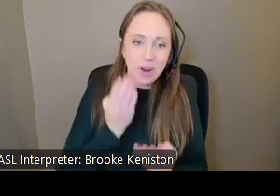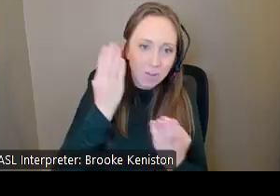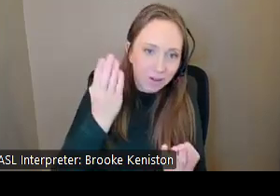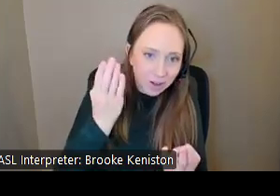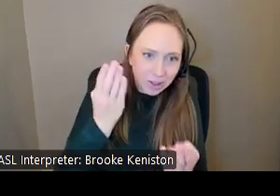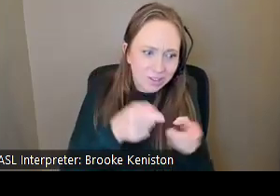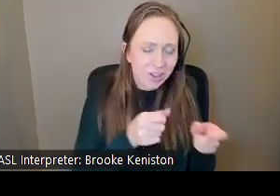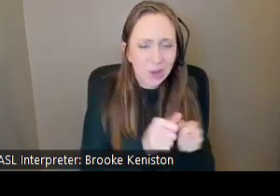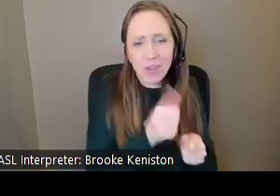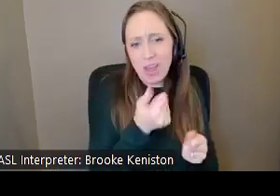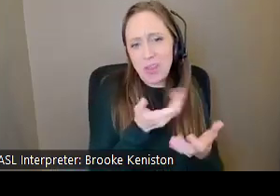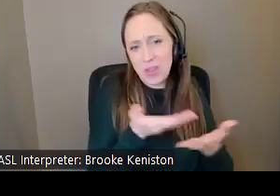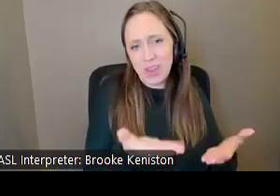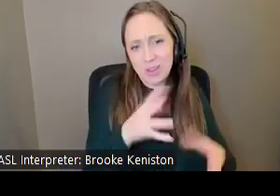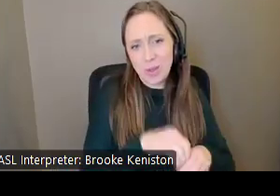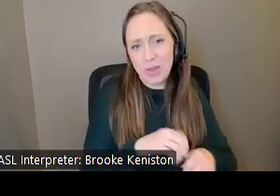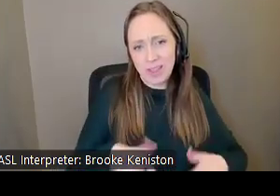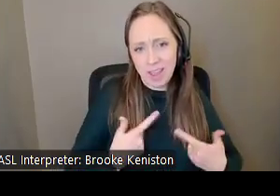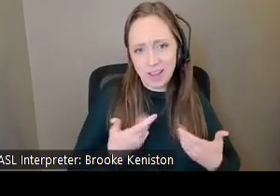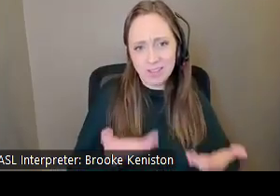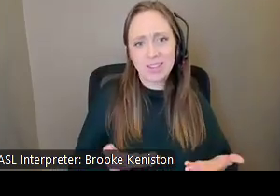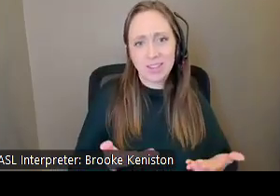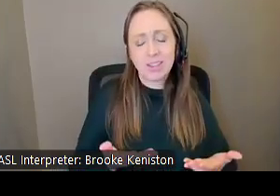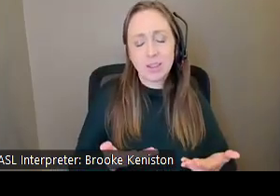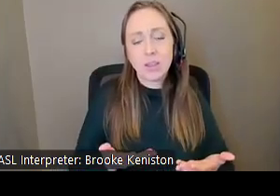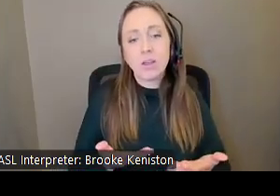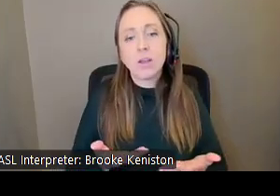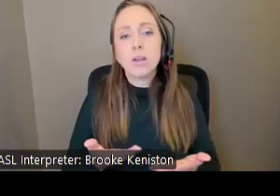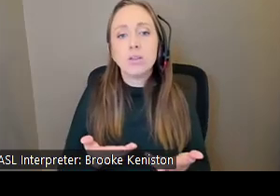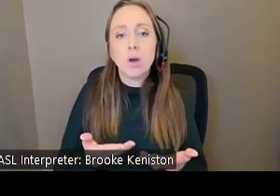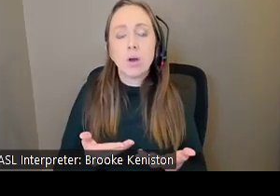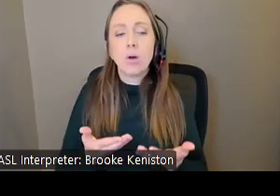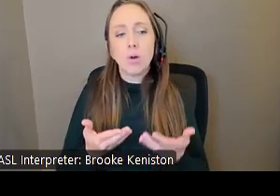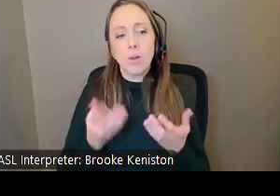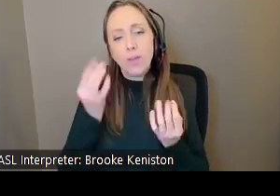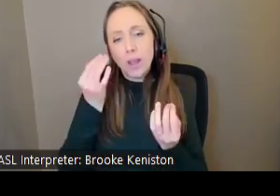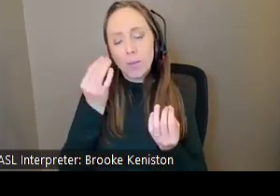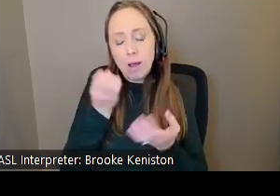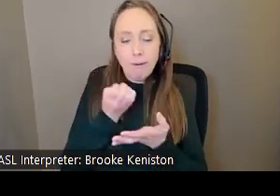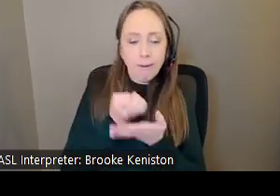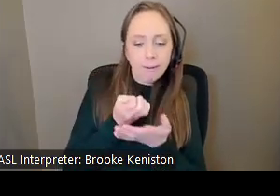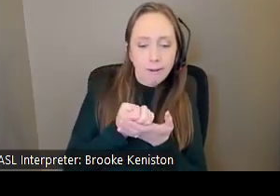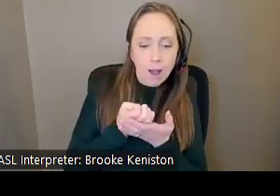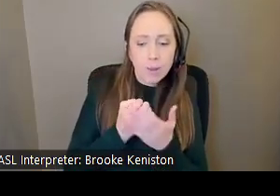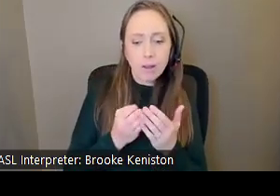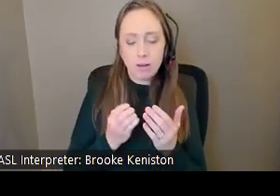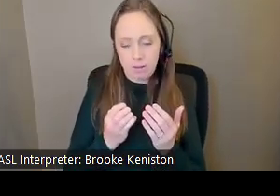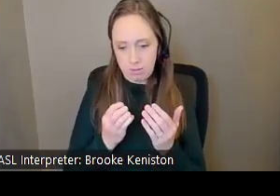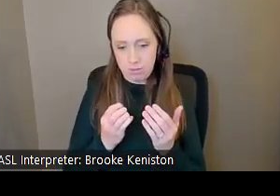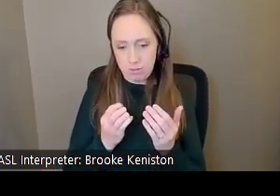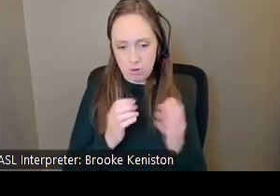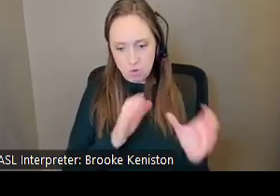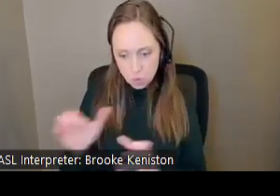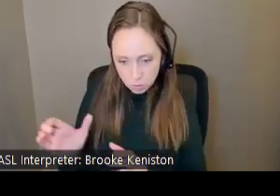clinical trials and other things, which economic strata are we pulling from? This book is really